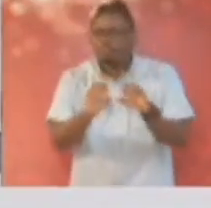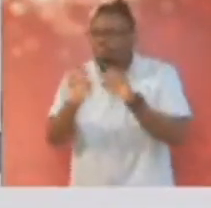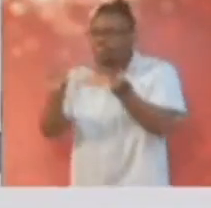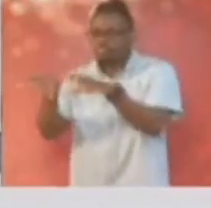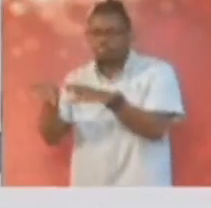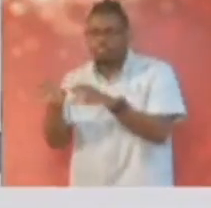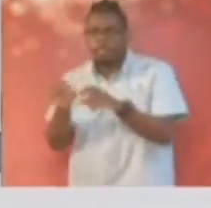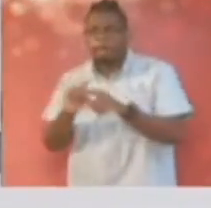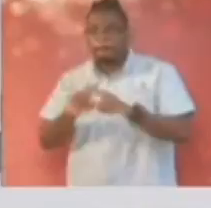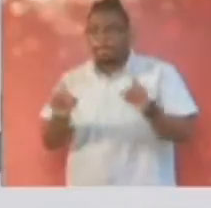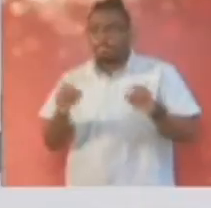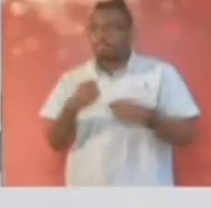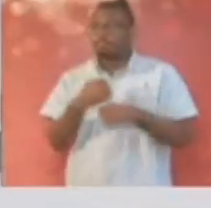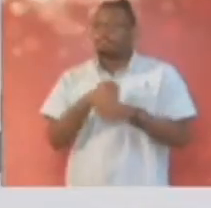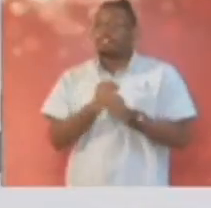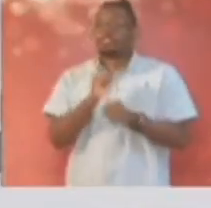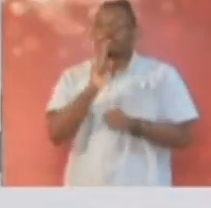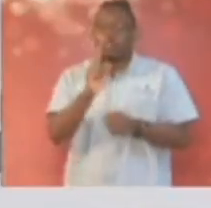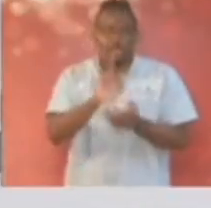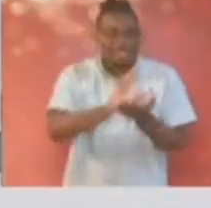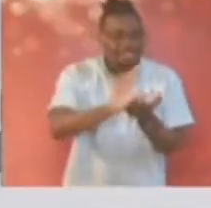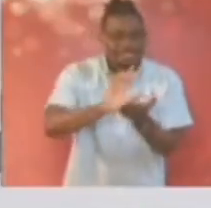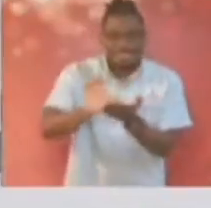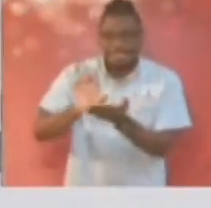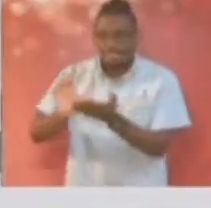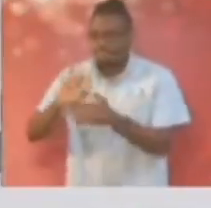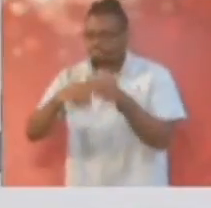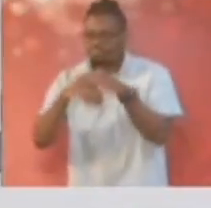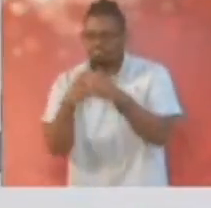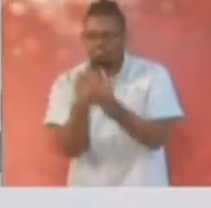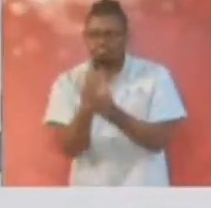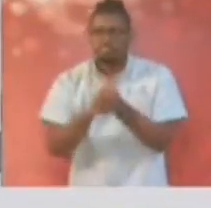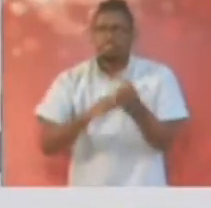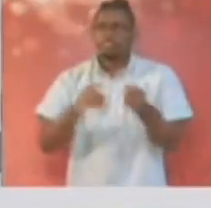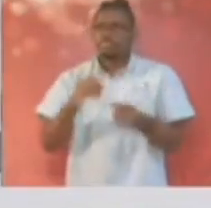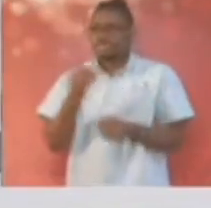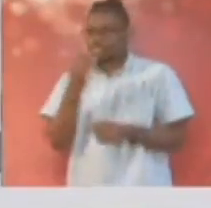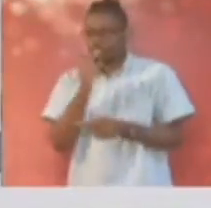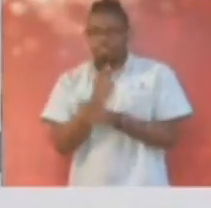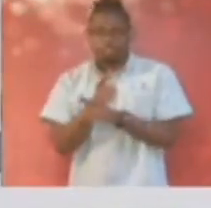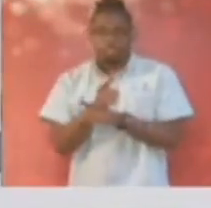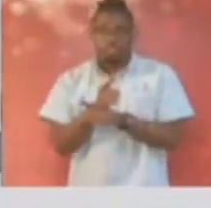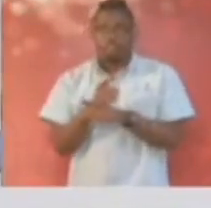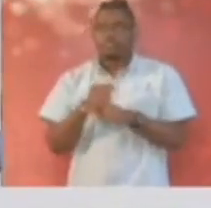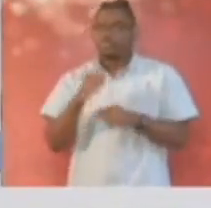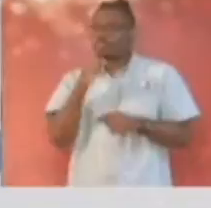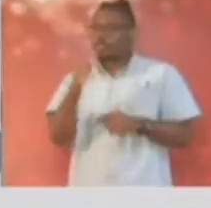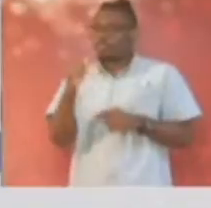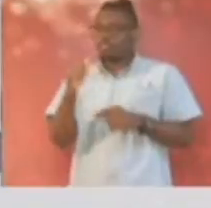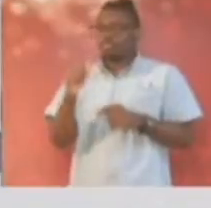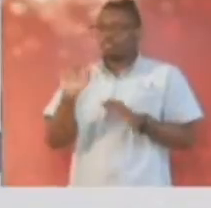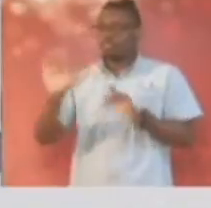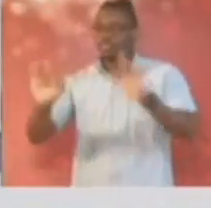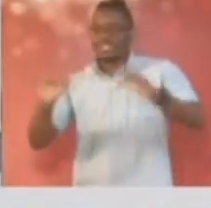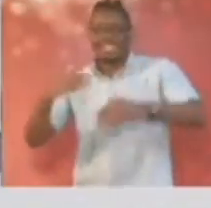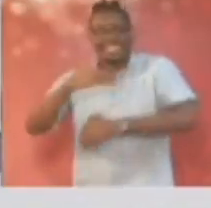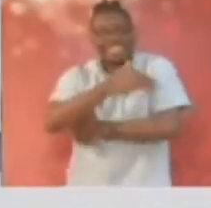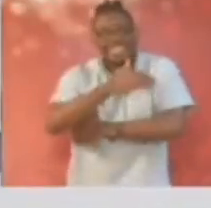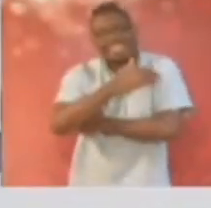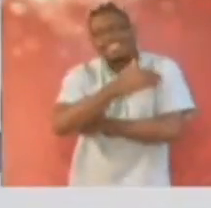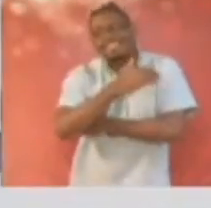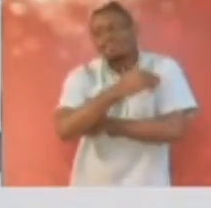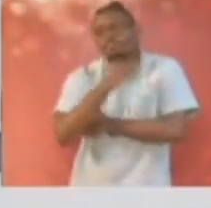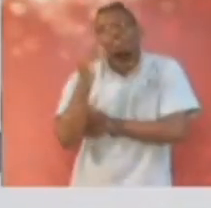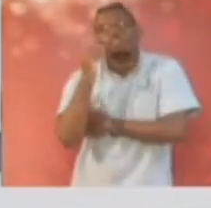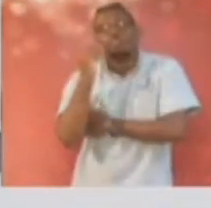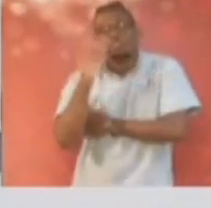and hand hygiene practices and ensuring zero contact. Follow the new normal and avoid meeting